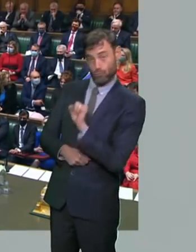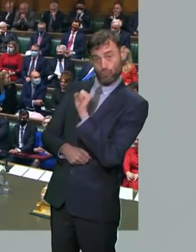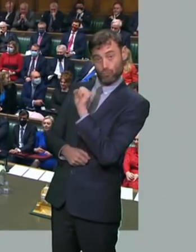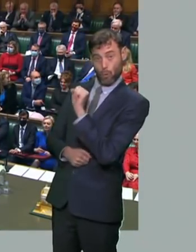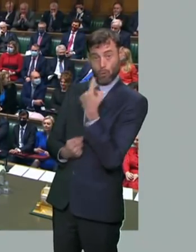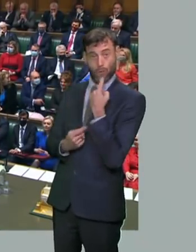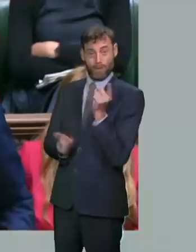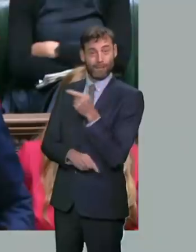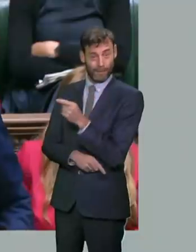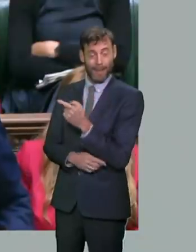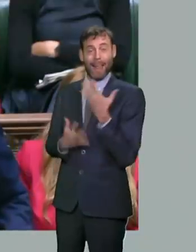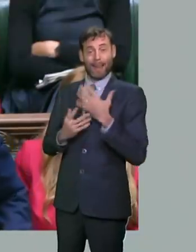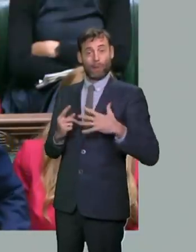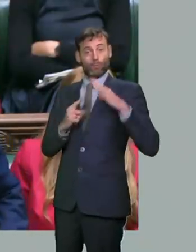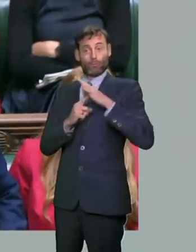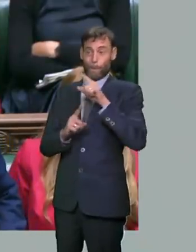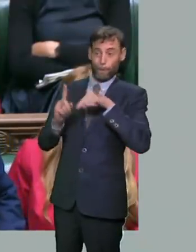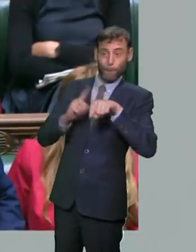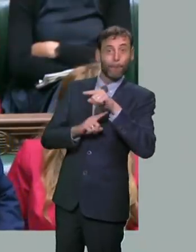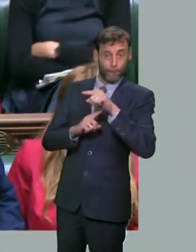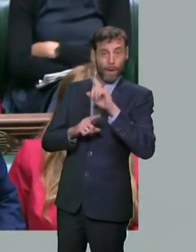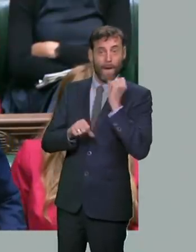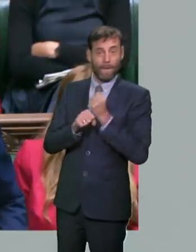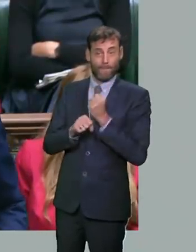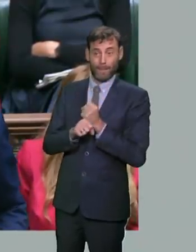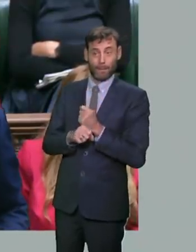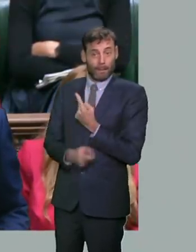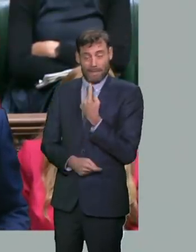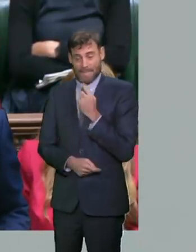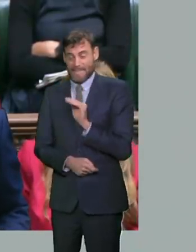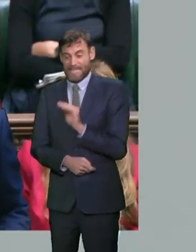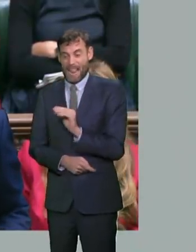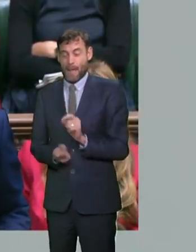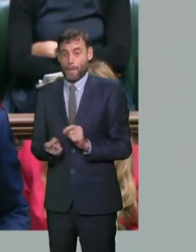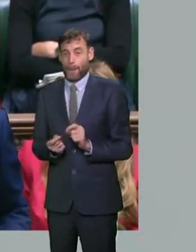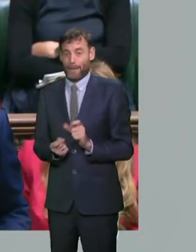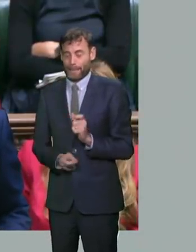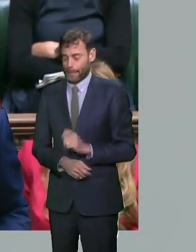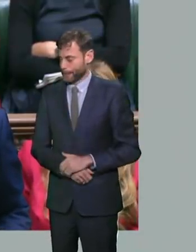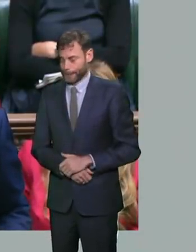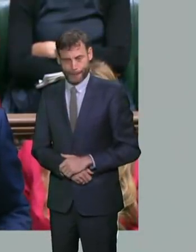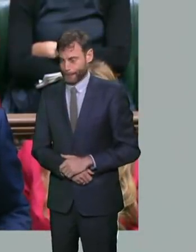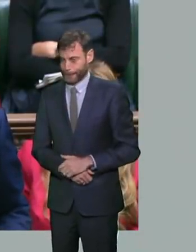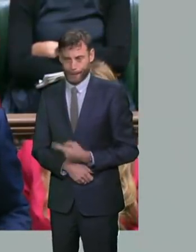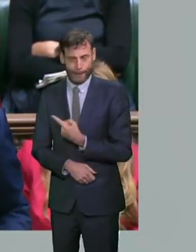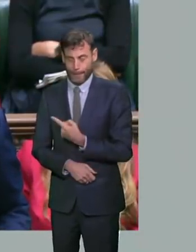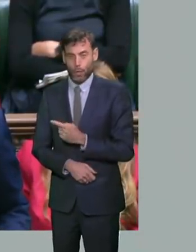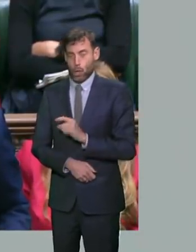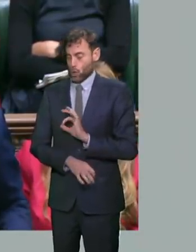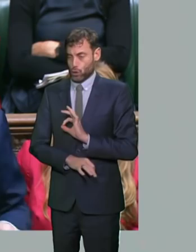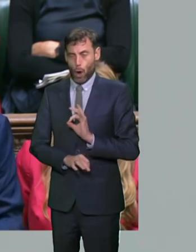Senior people in Downing Street tell the BBC it's just not working.